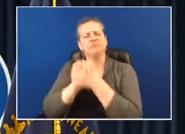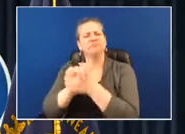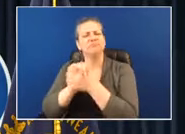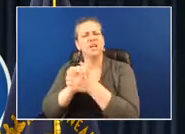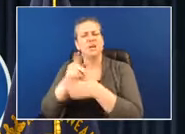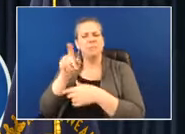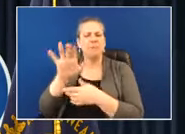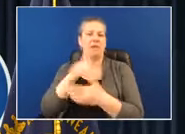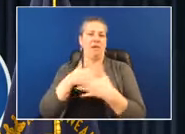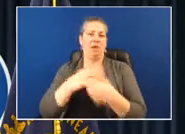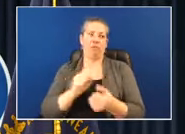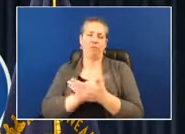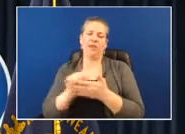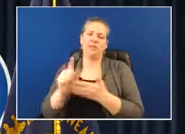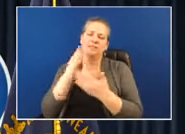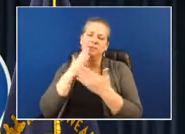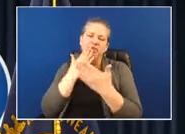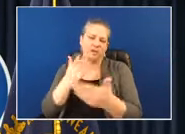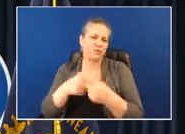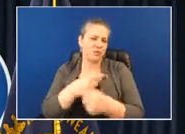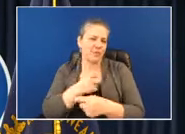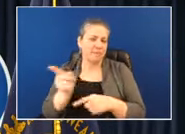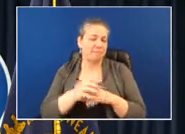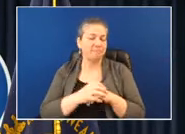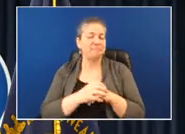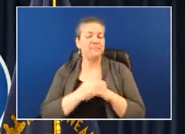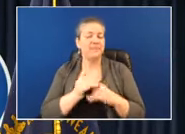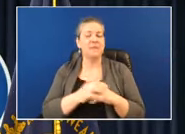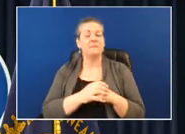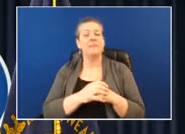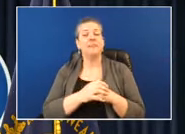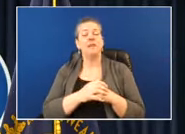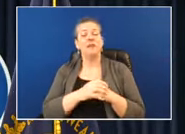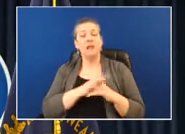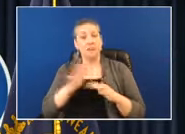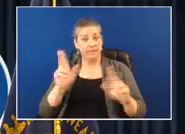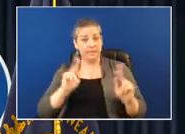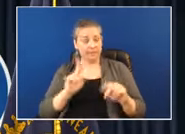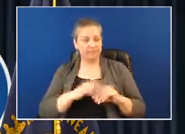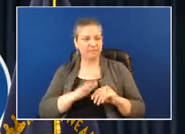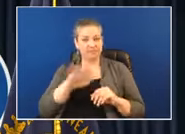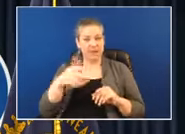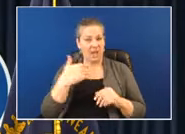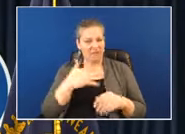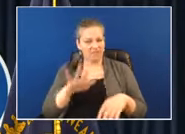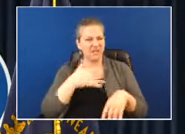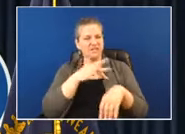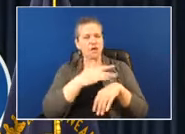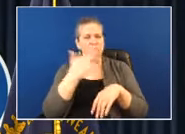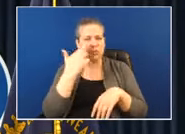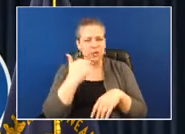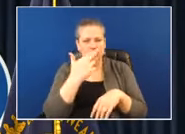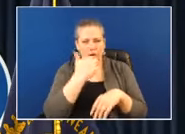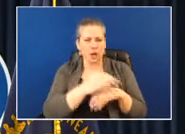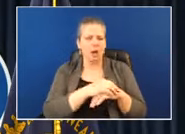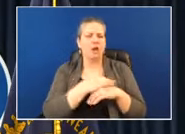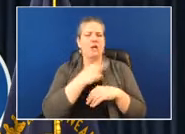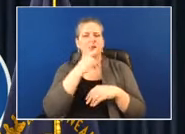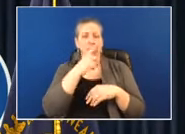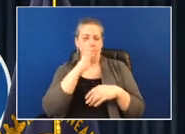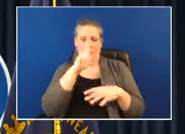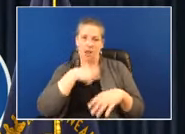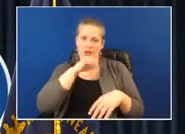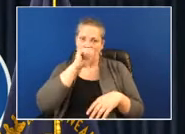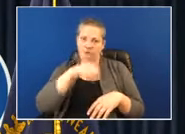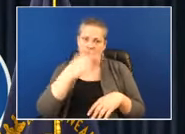And I want to thank the rest of the public as well. I've had the chance now to be at some restaurants. I've shared over this two-year journey, I love going to restaurants. I love